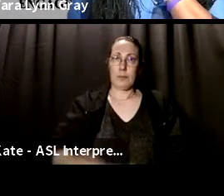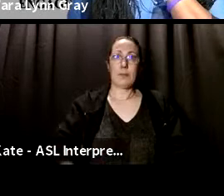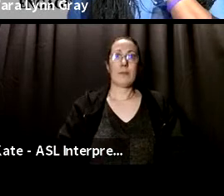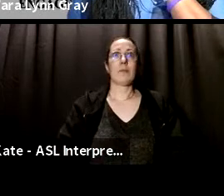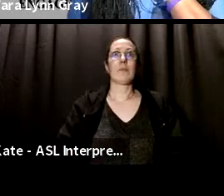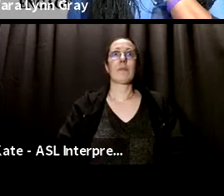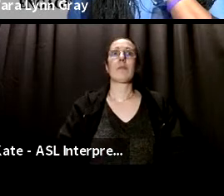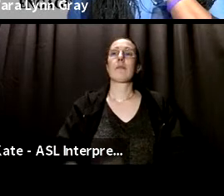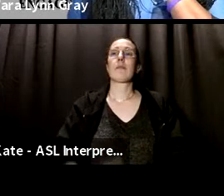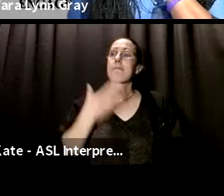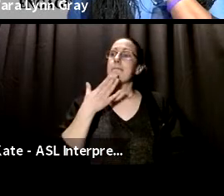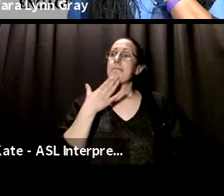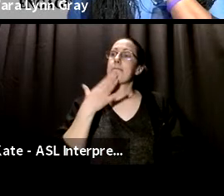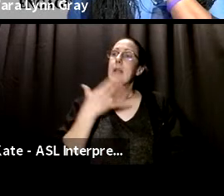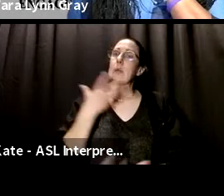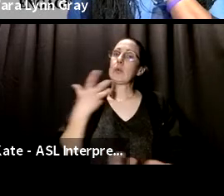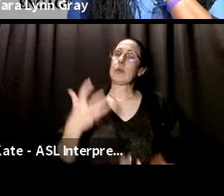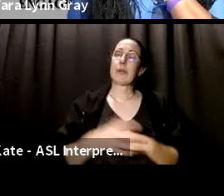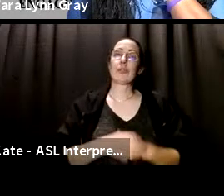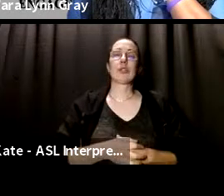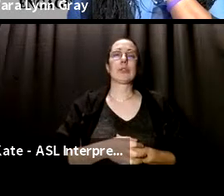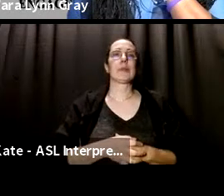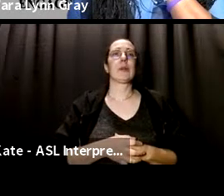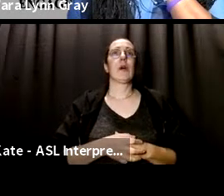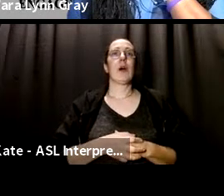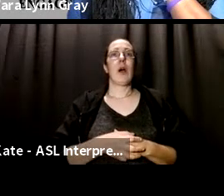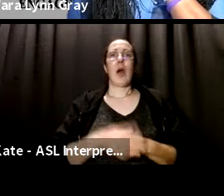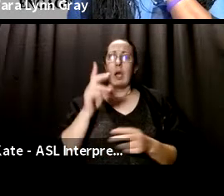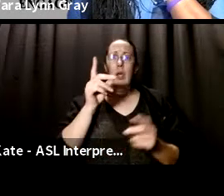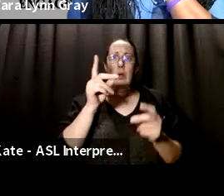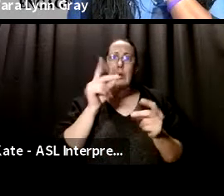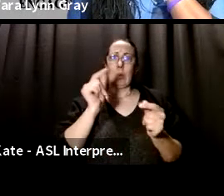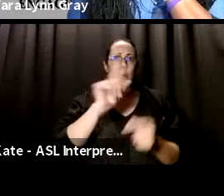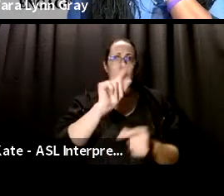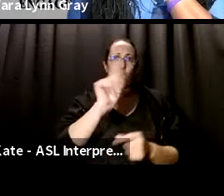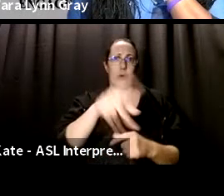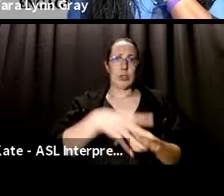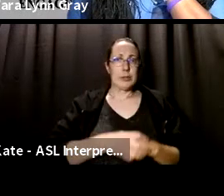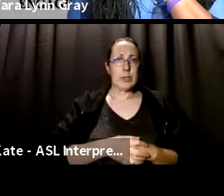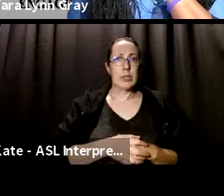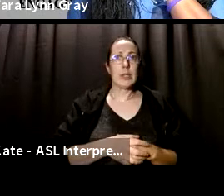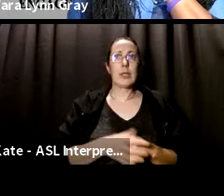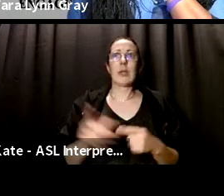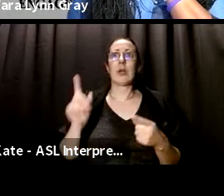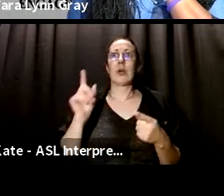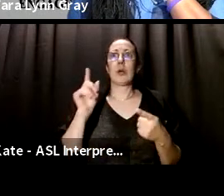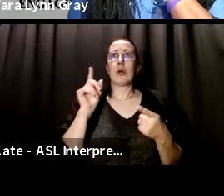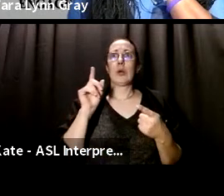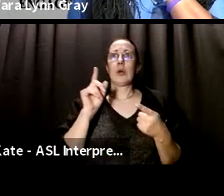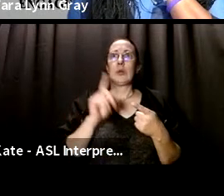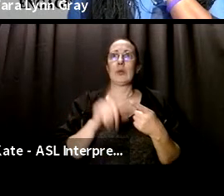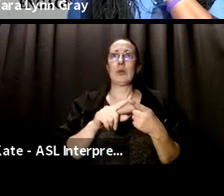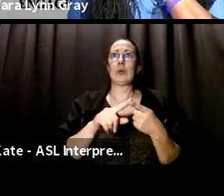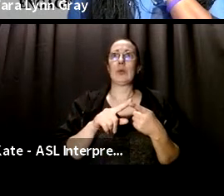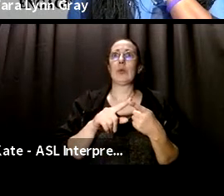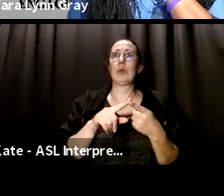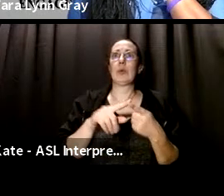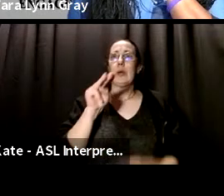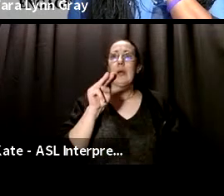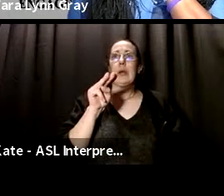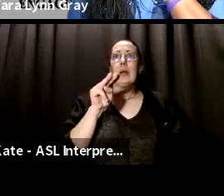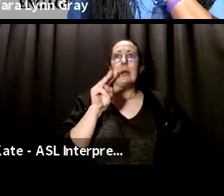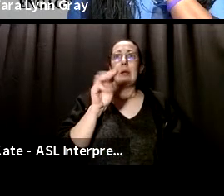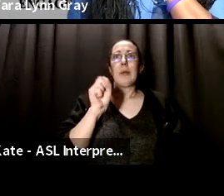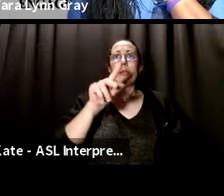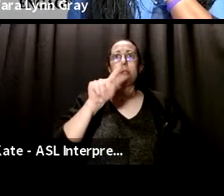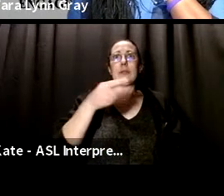Thank you so much there. Just a quick question. First of all, to Ms. Keisha Thomas, welcome to the